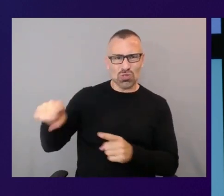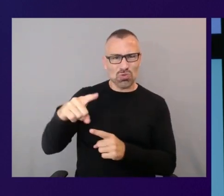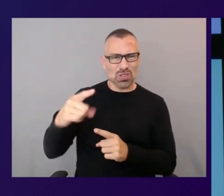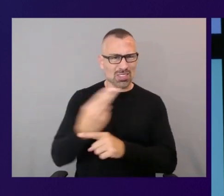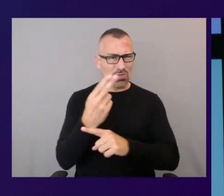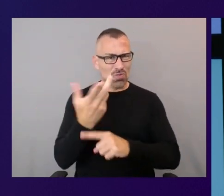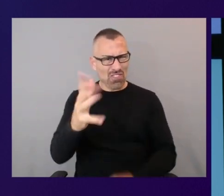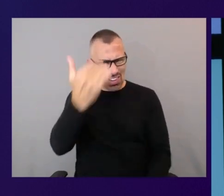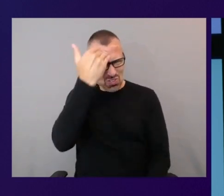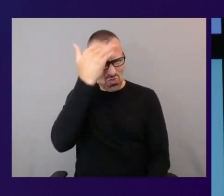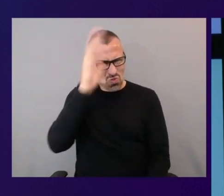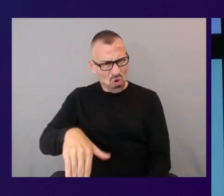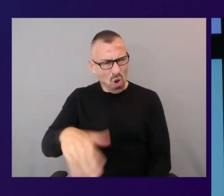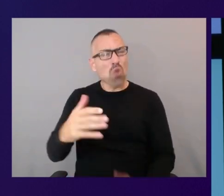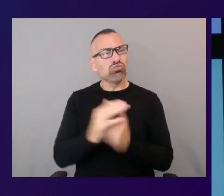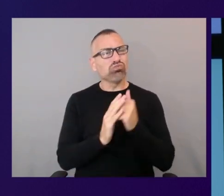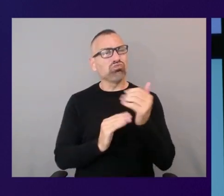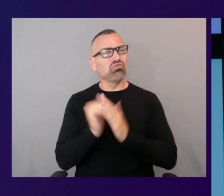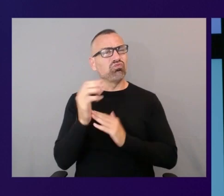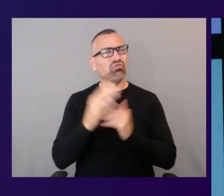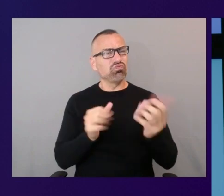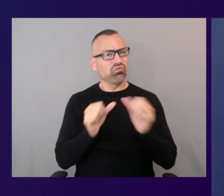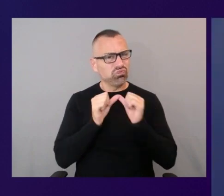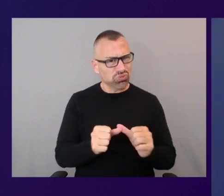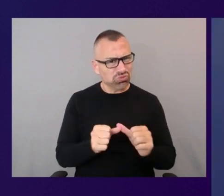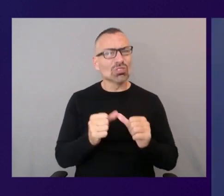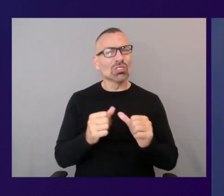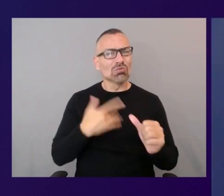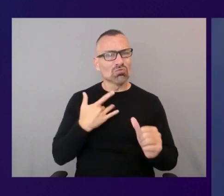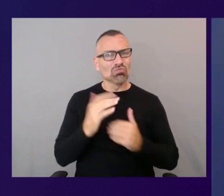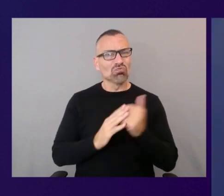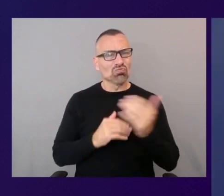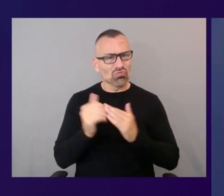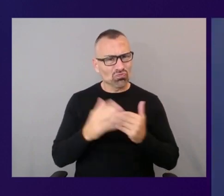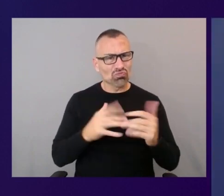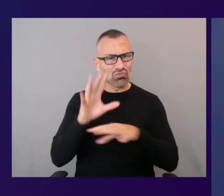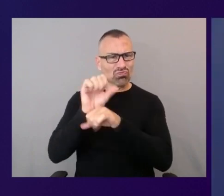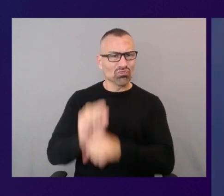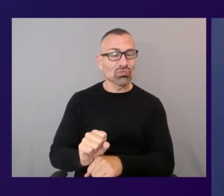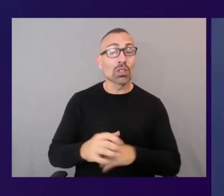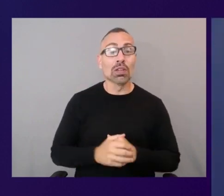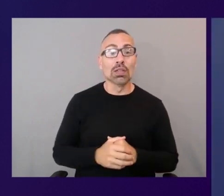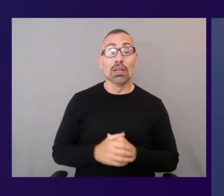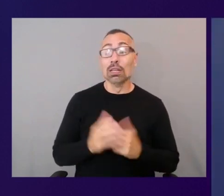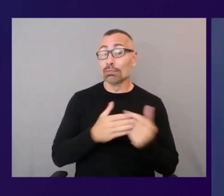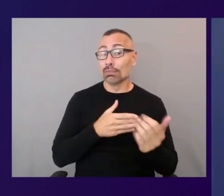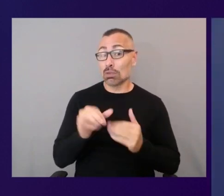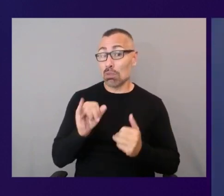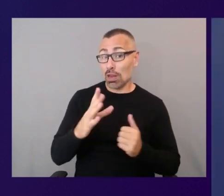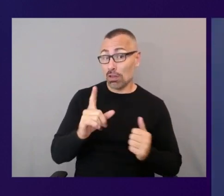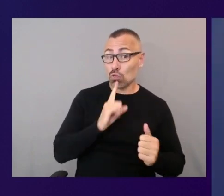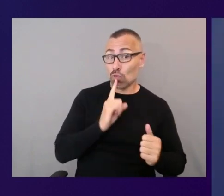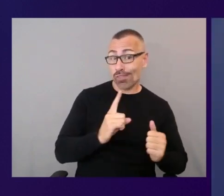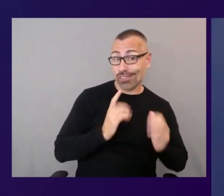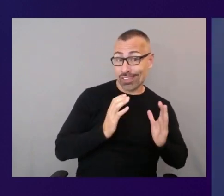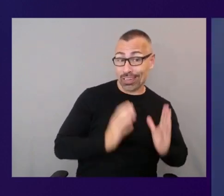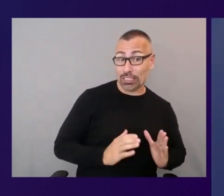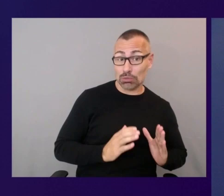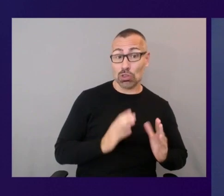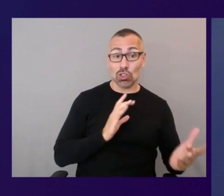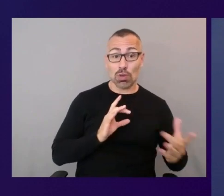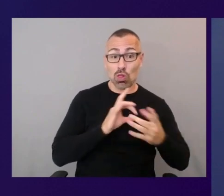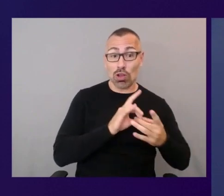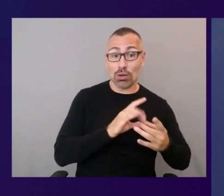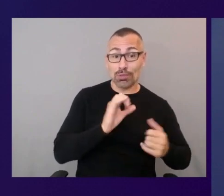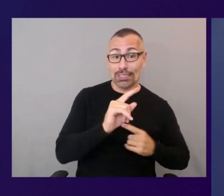environment, you get to use the same tools you've been using forever. Whether you're an end user and you've been logging in with the Citrix client and